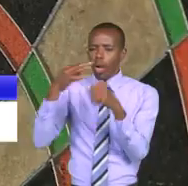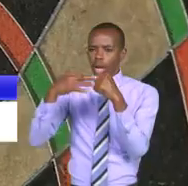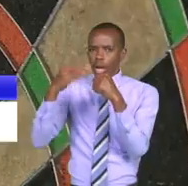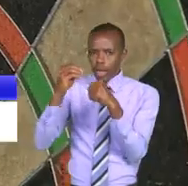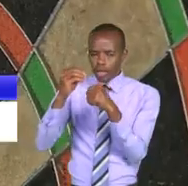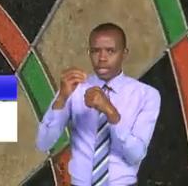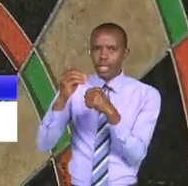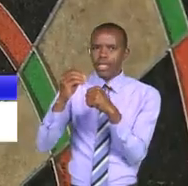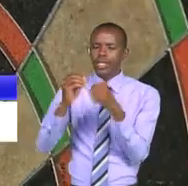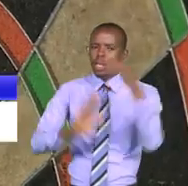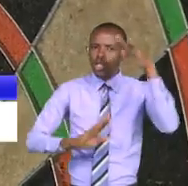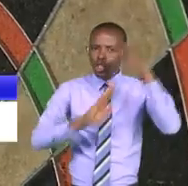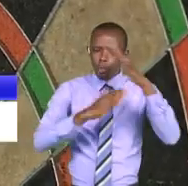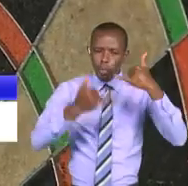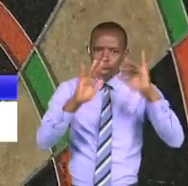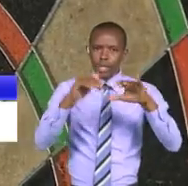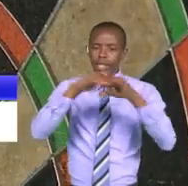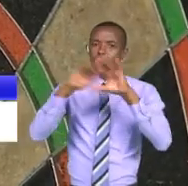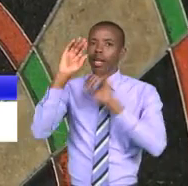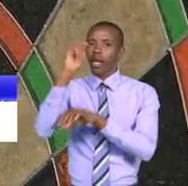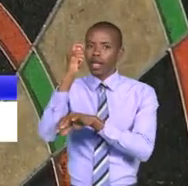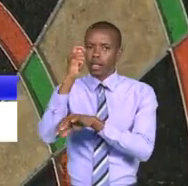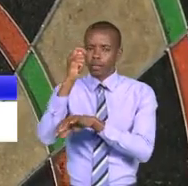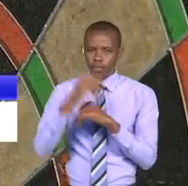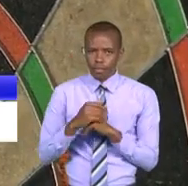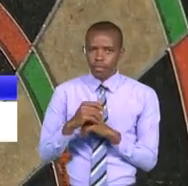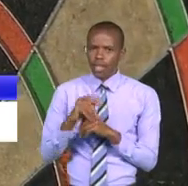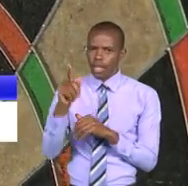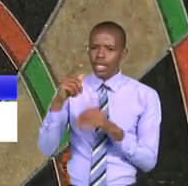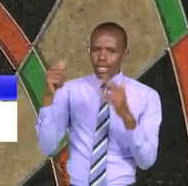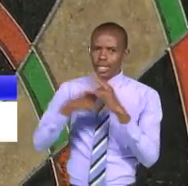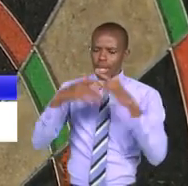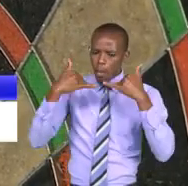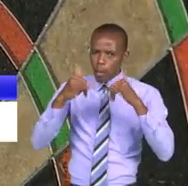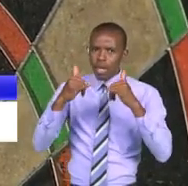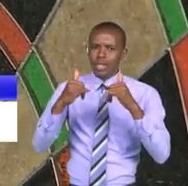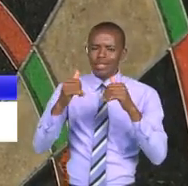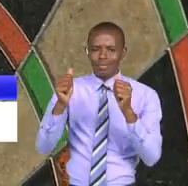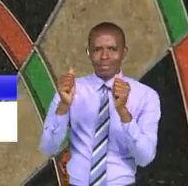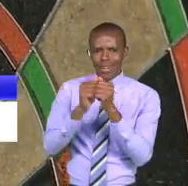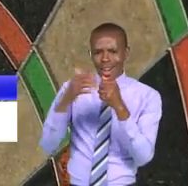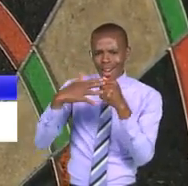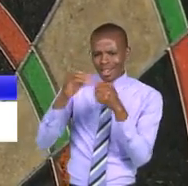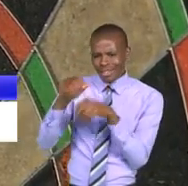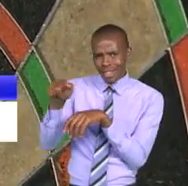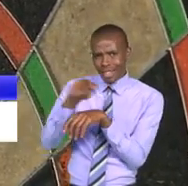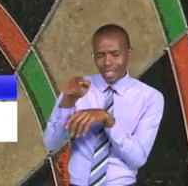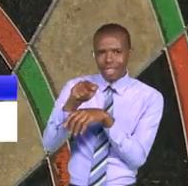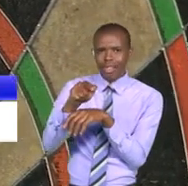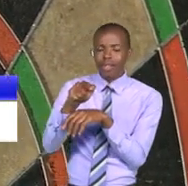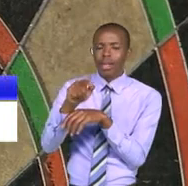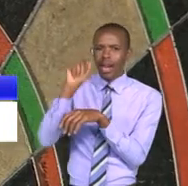be amongst the top players in the country. One Touch started playing competitively in the 90s and recalls how prominent dart